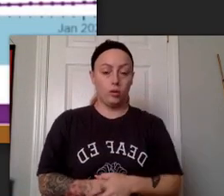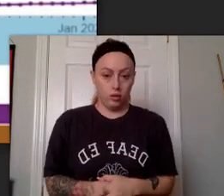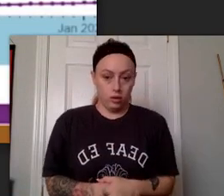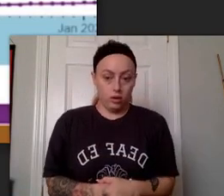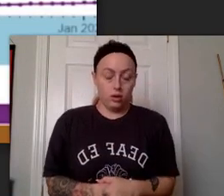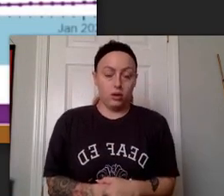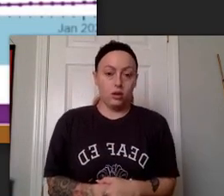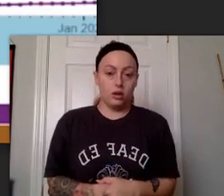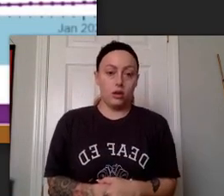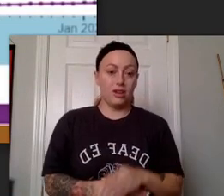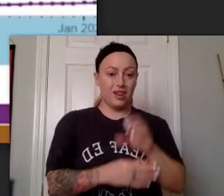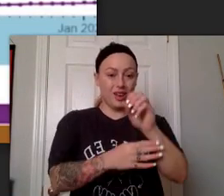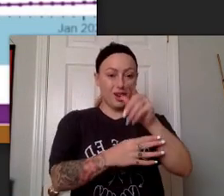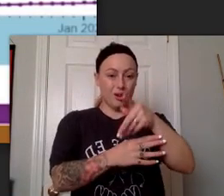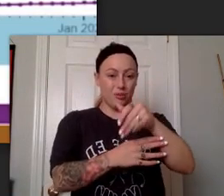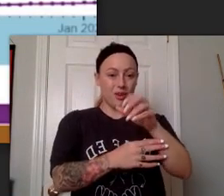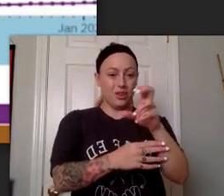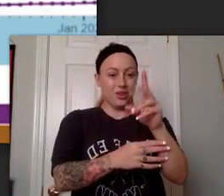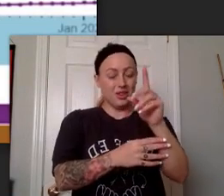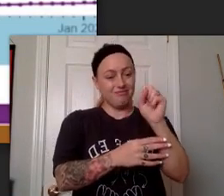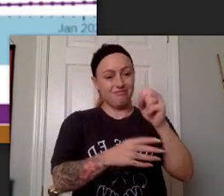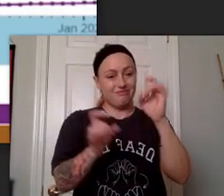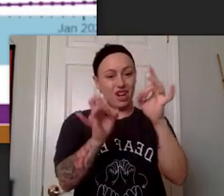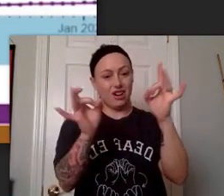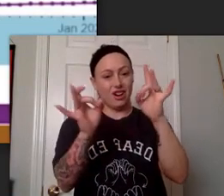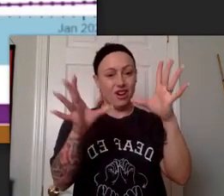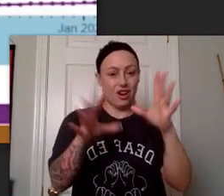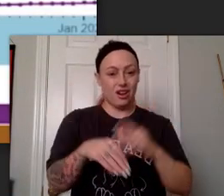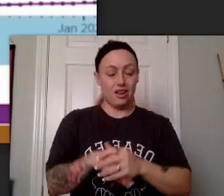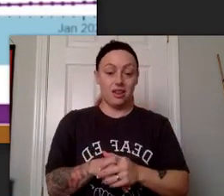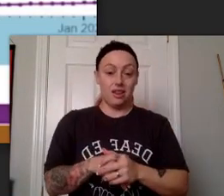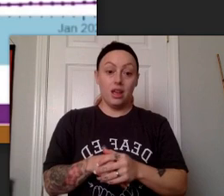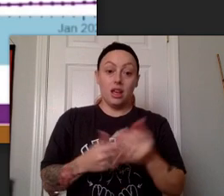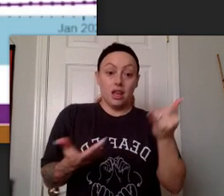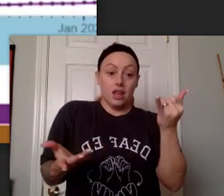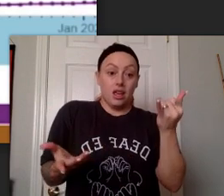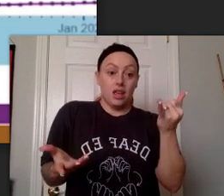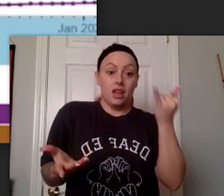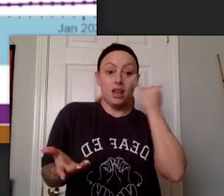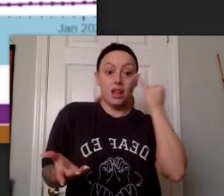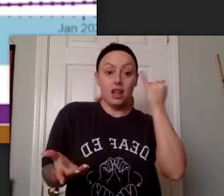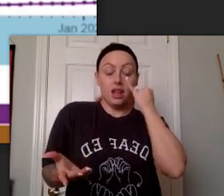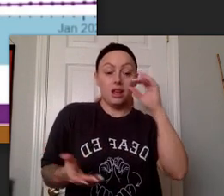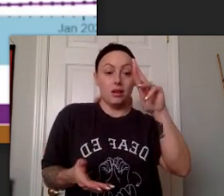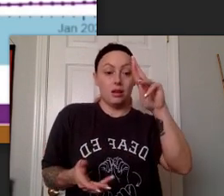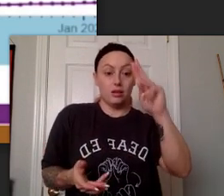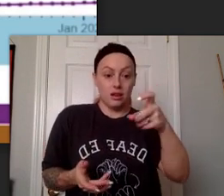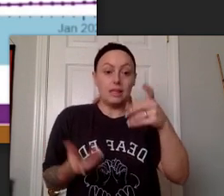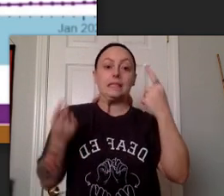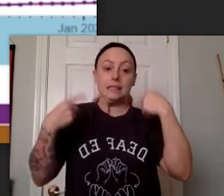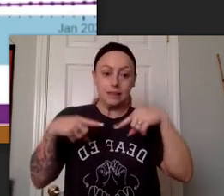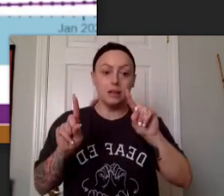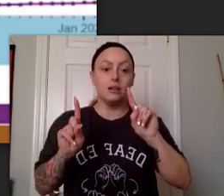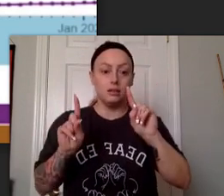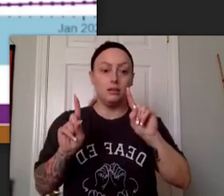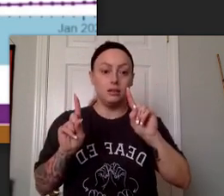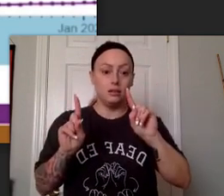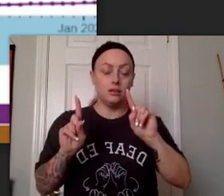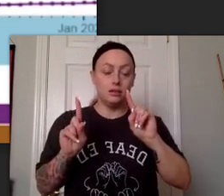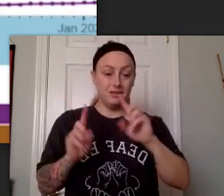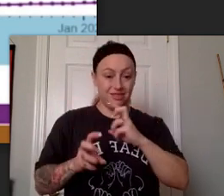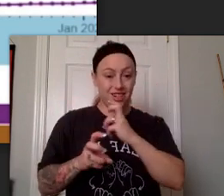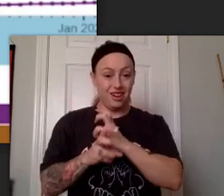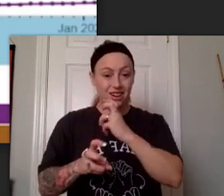opioids are pretty gnarly substances, even when prescribed by a doctor. And that's how most opioid use disorder